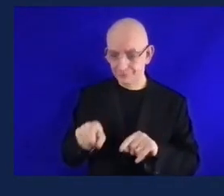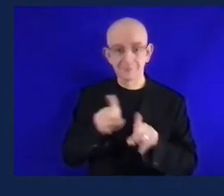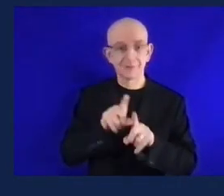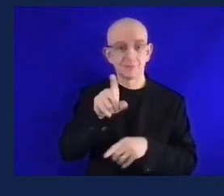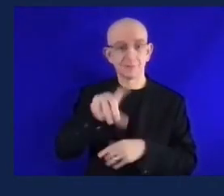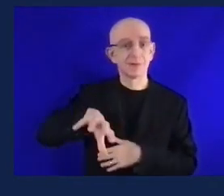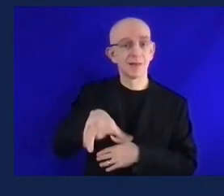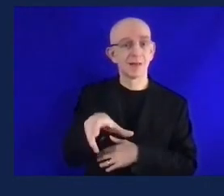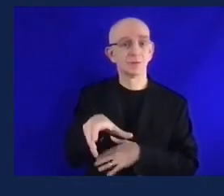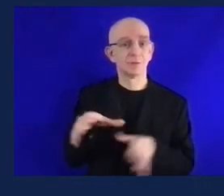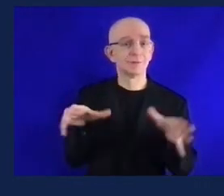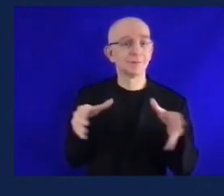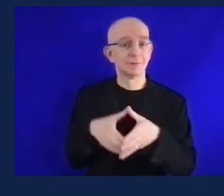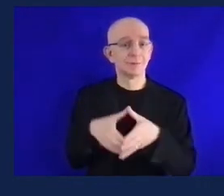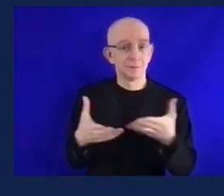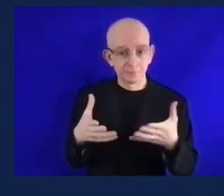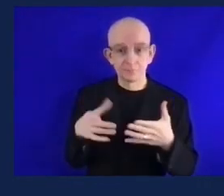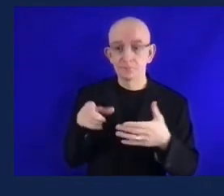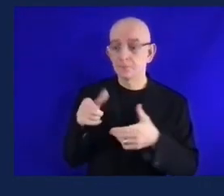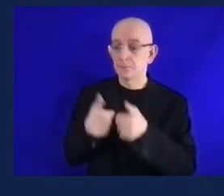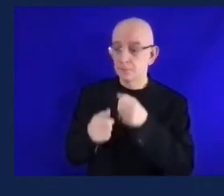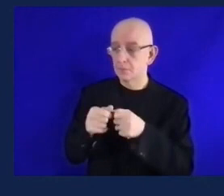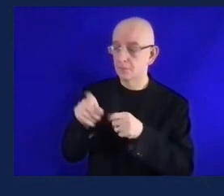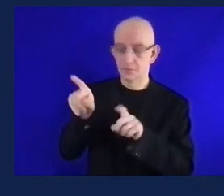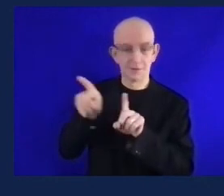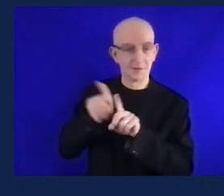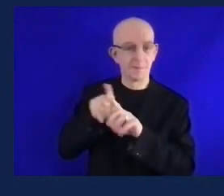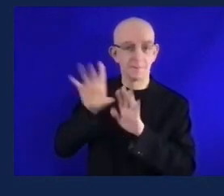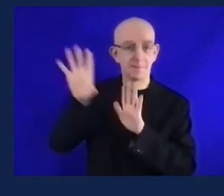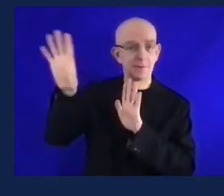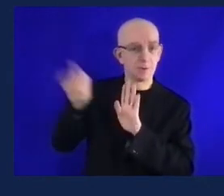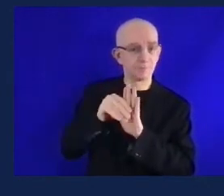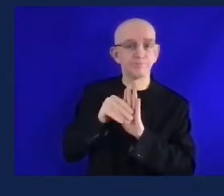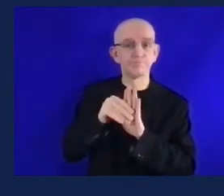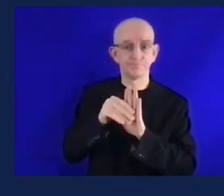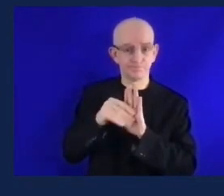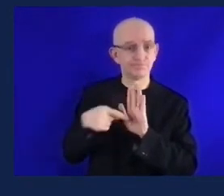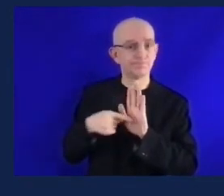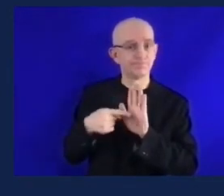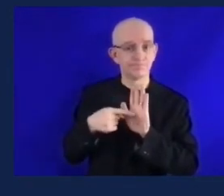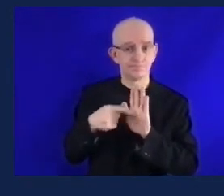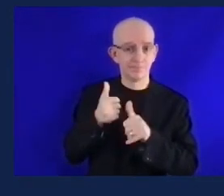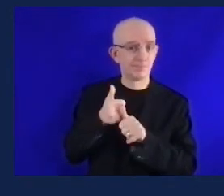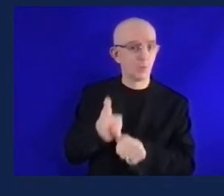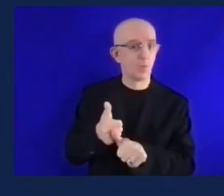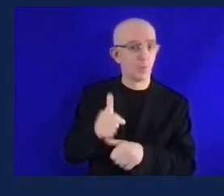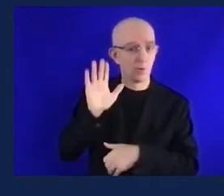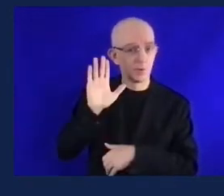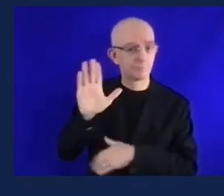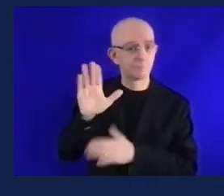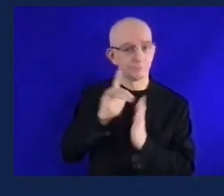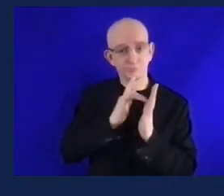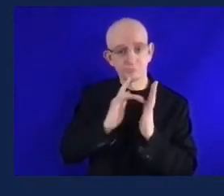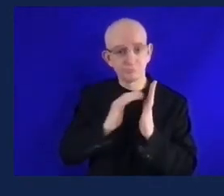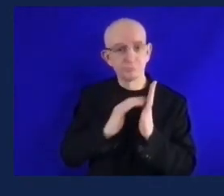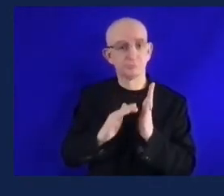out missing information, to communicate with a club for women's football compared to men's?